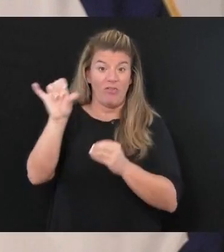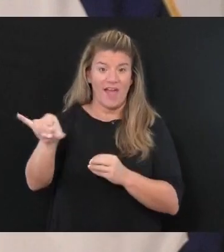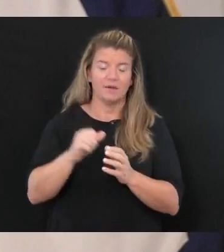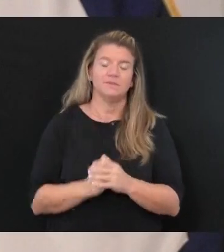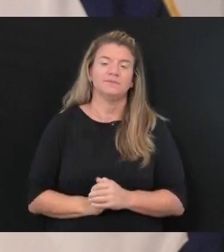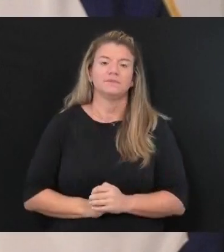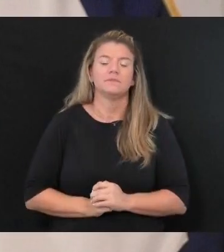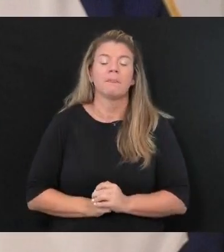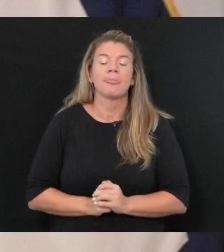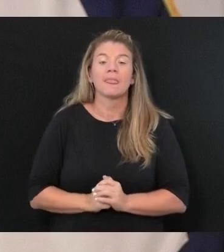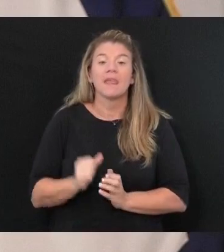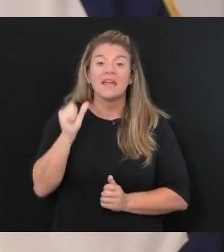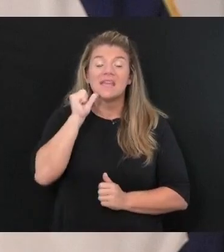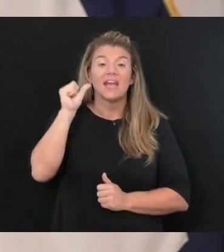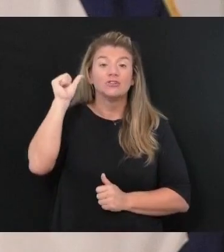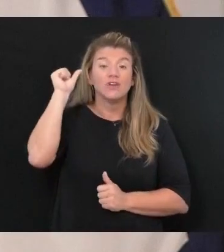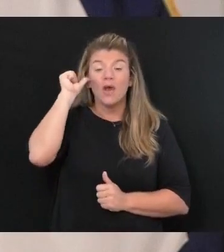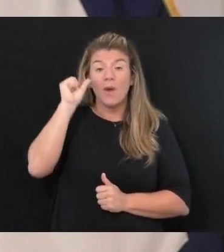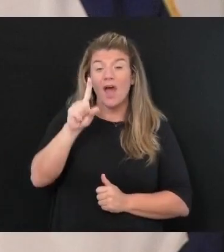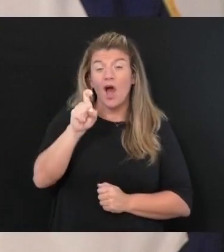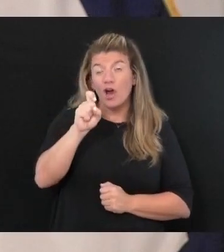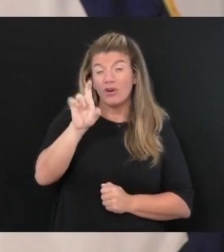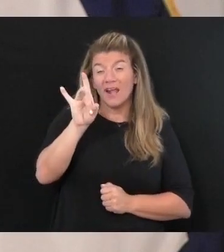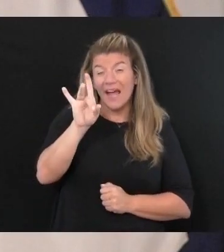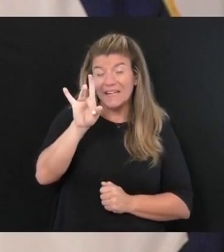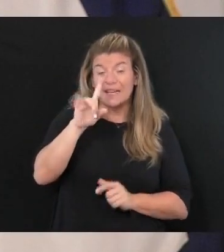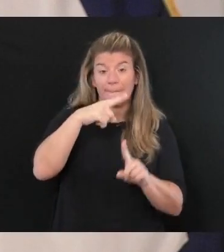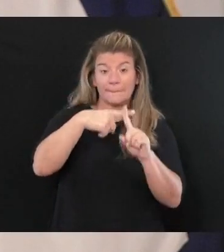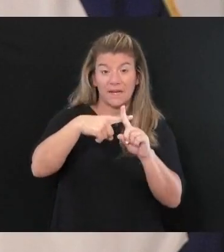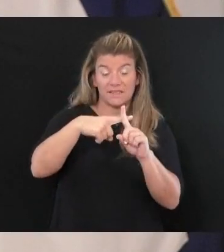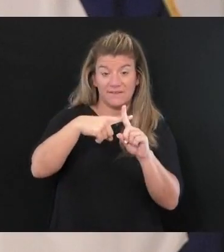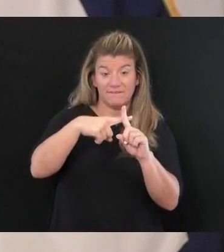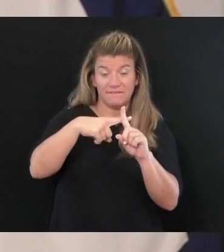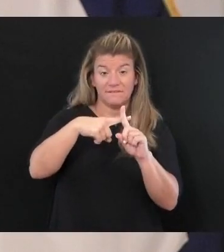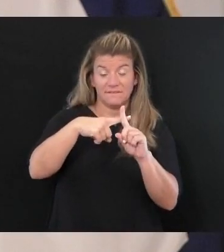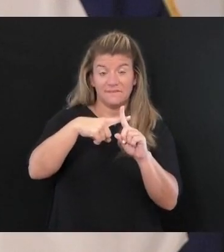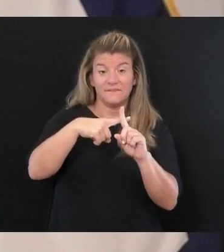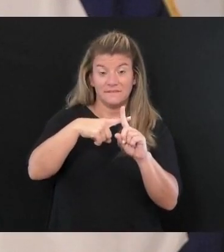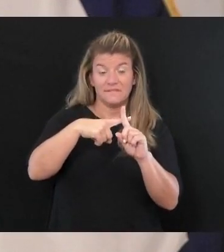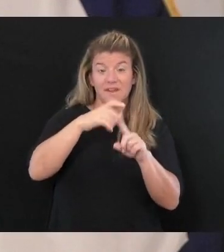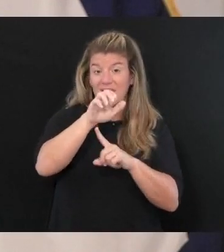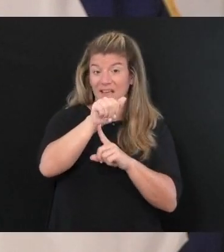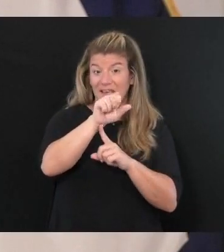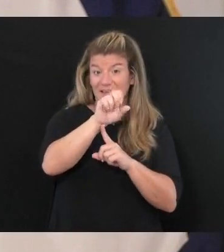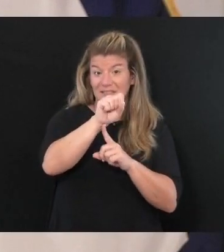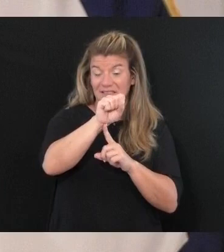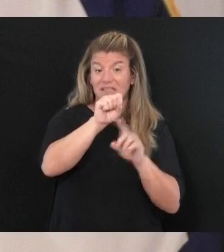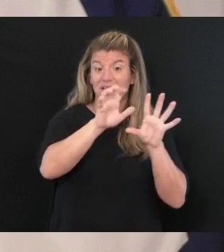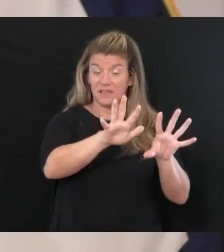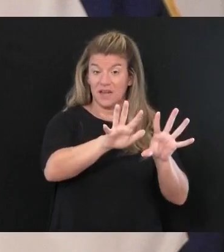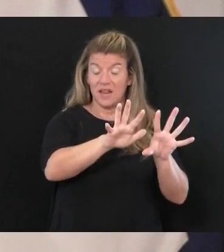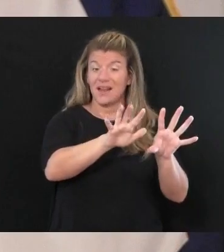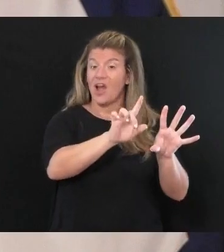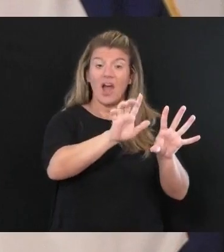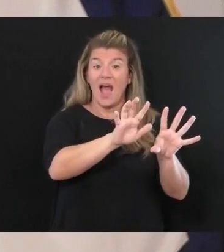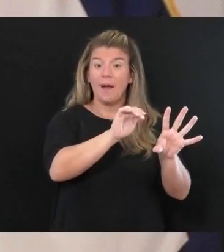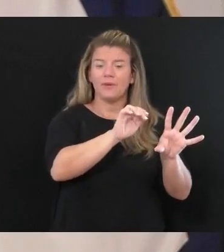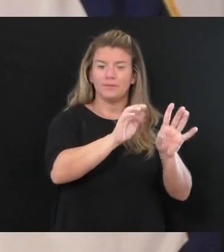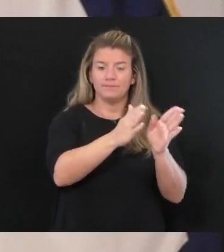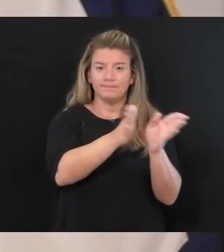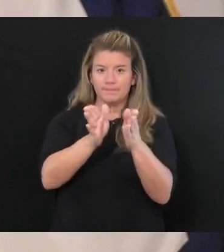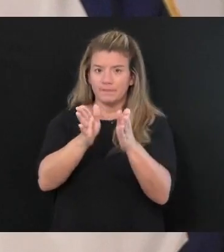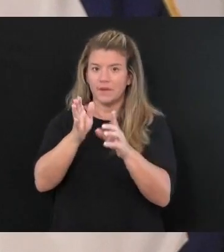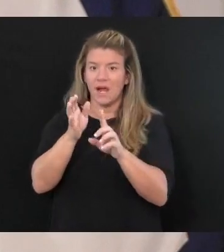Yesterday we had 118 positive cases. Before I go there, again, I want you